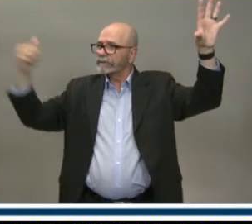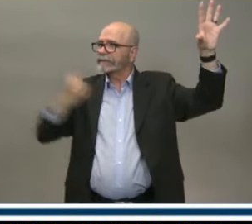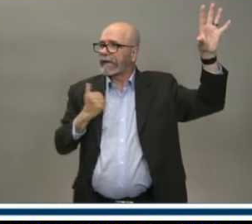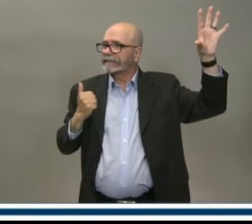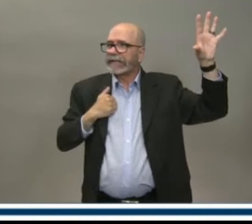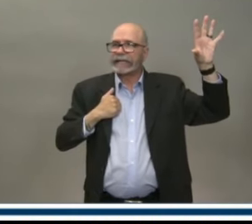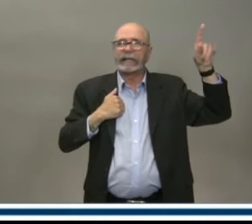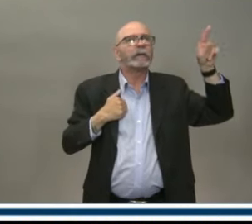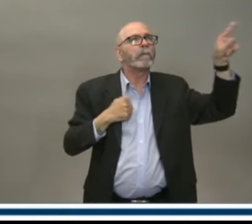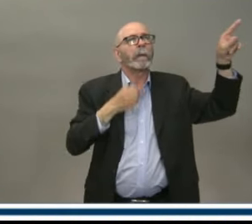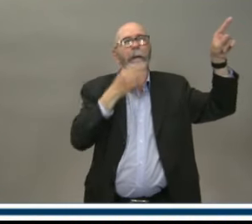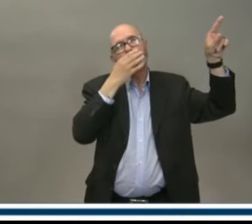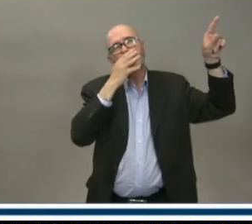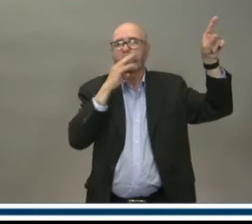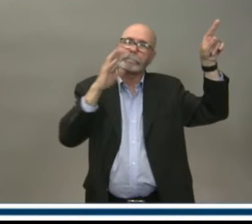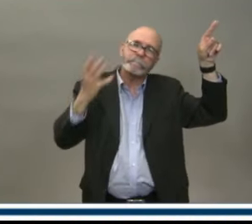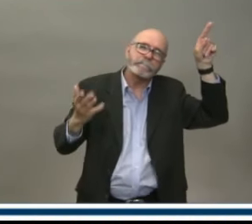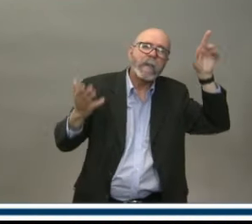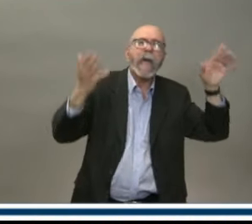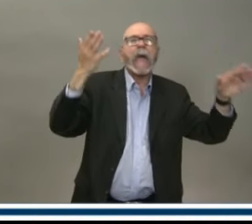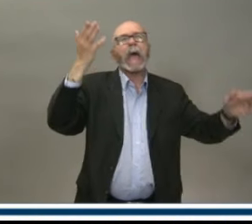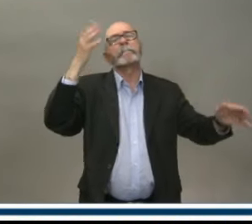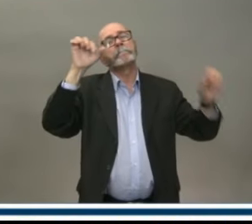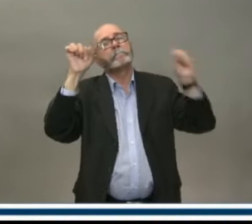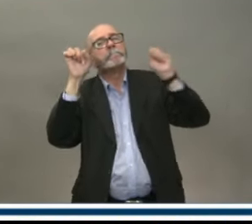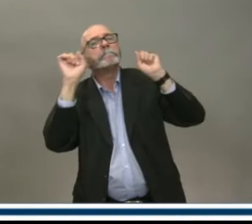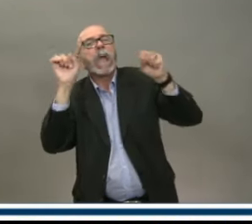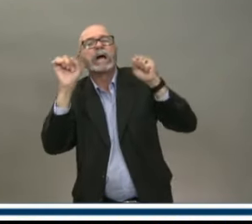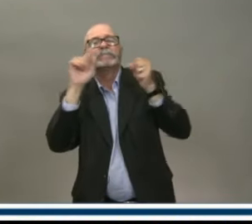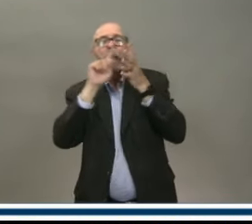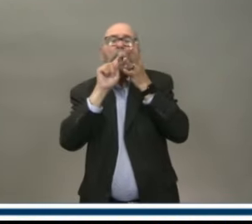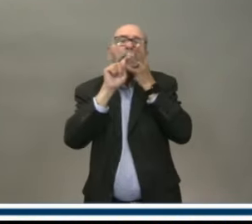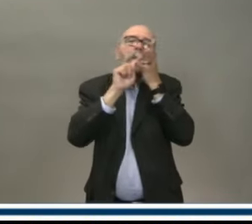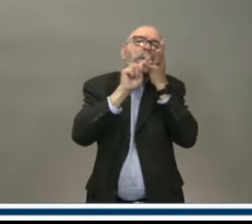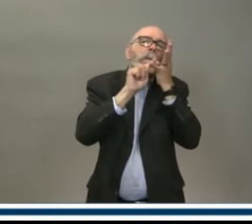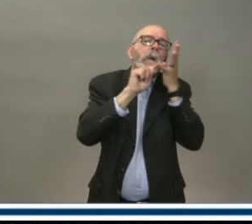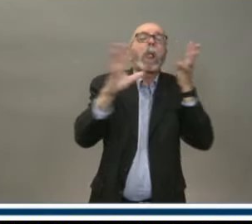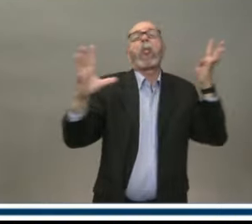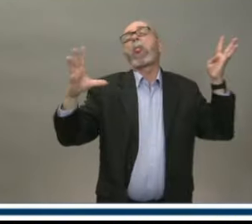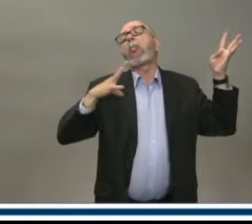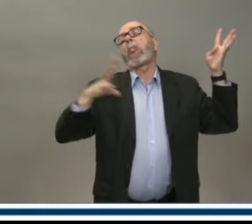April that we could see the peak. But there's all sorts of